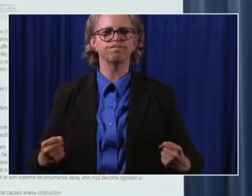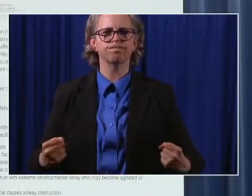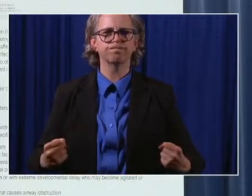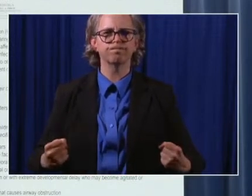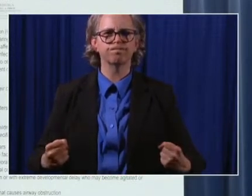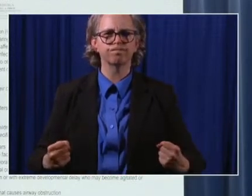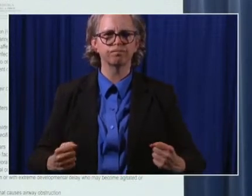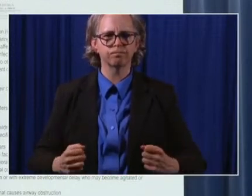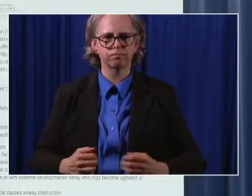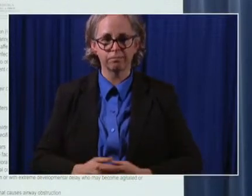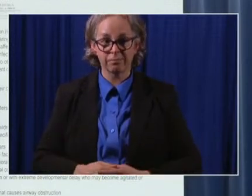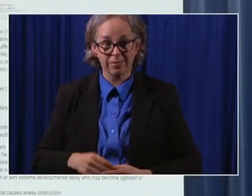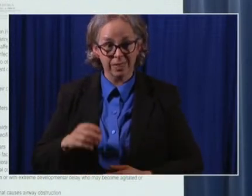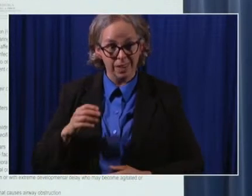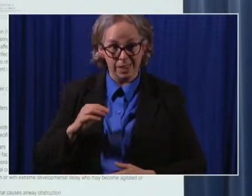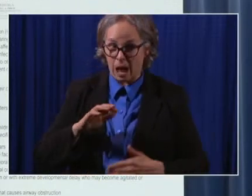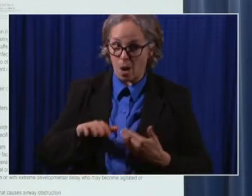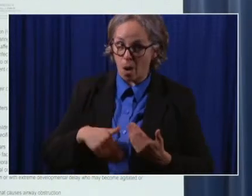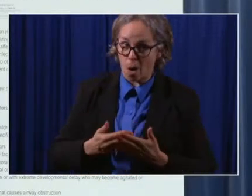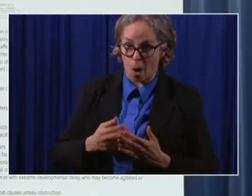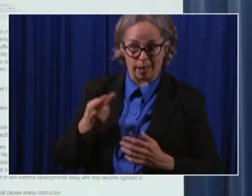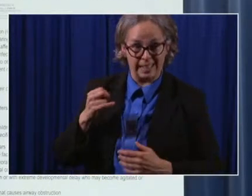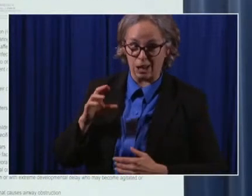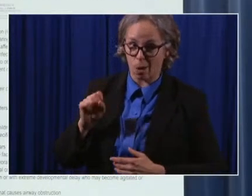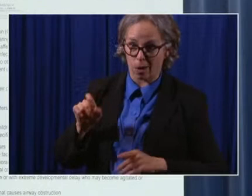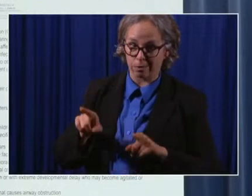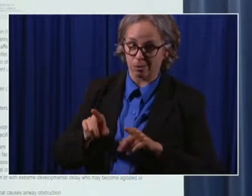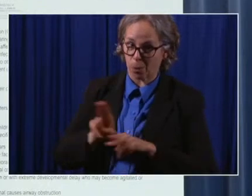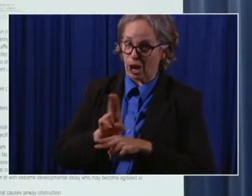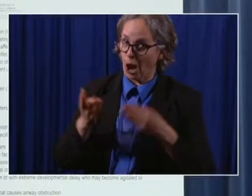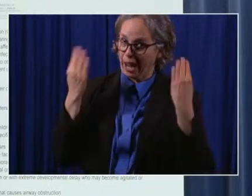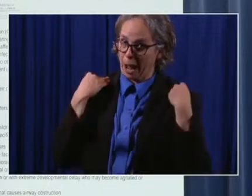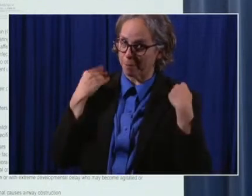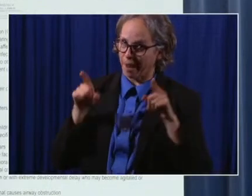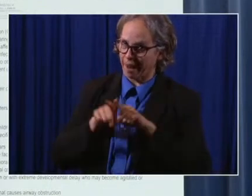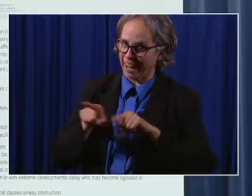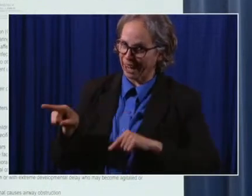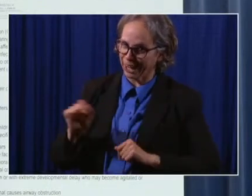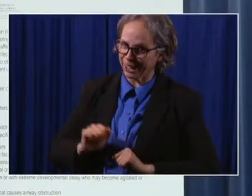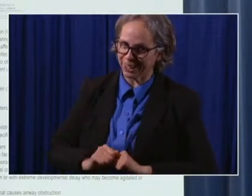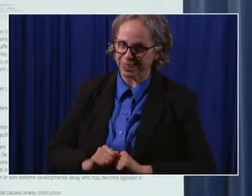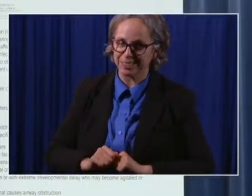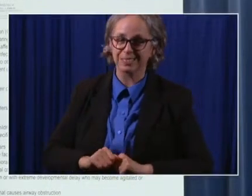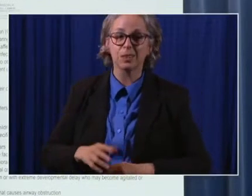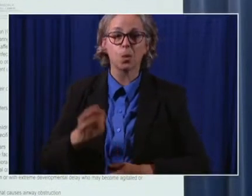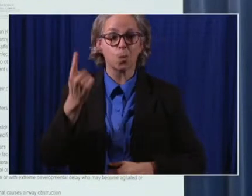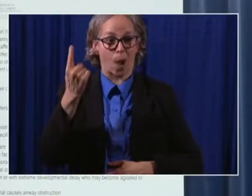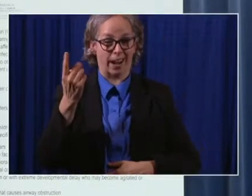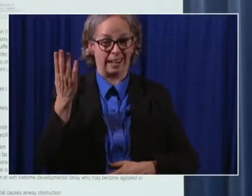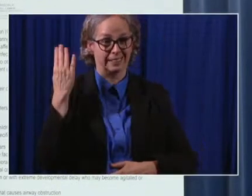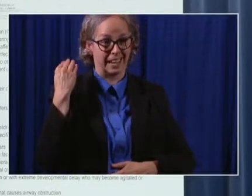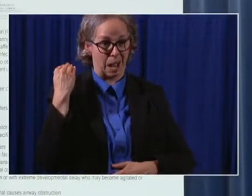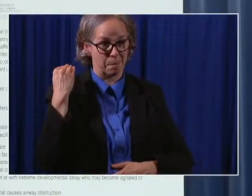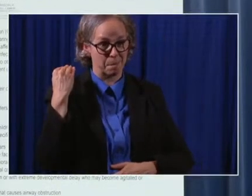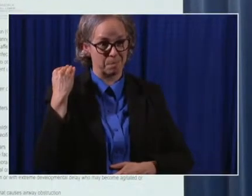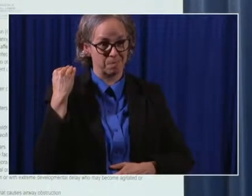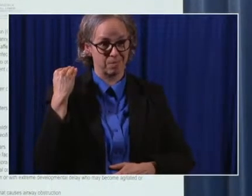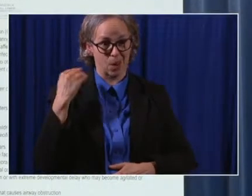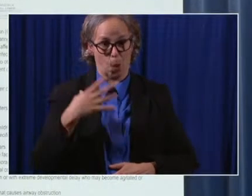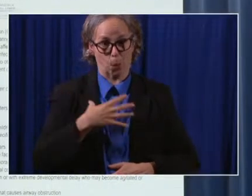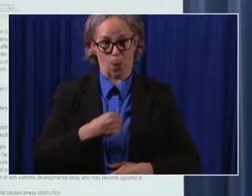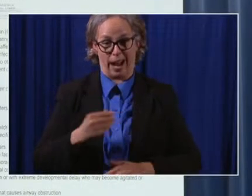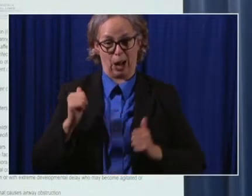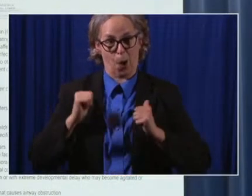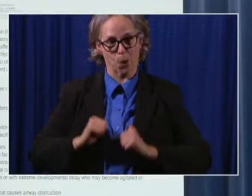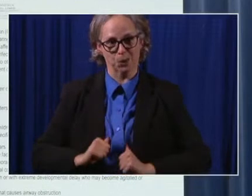capes. One wears a cape with the name on it, a white coat with the name on it of